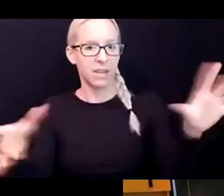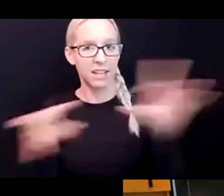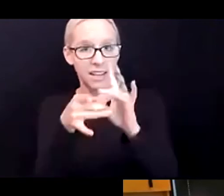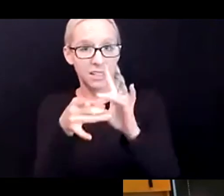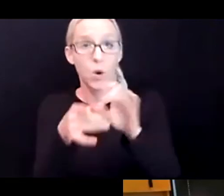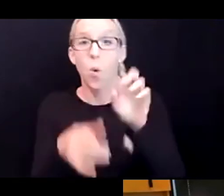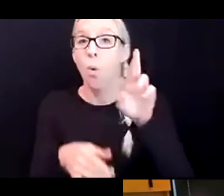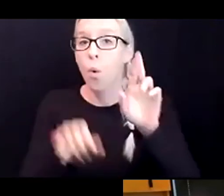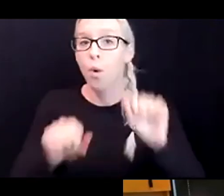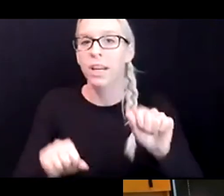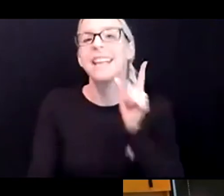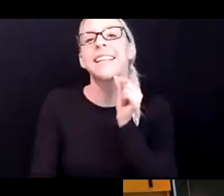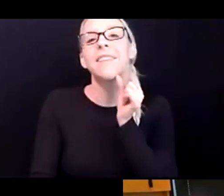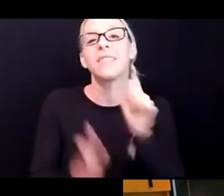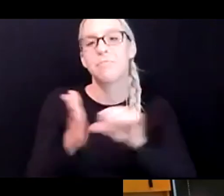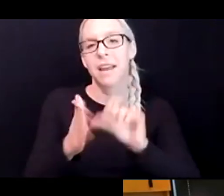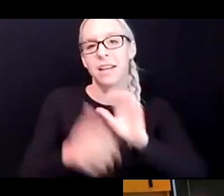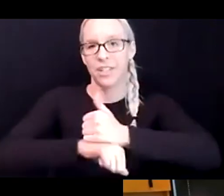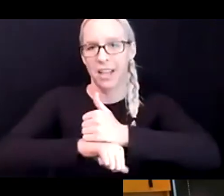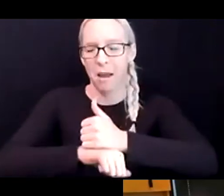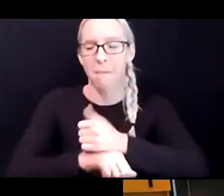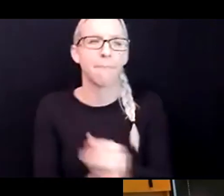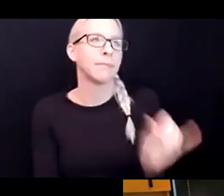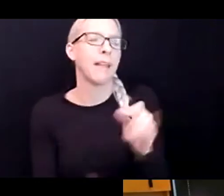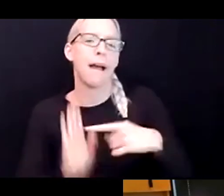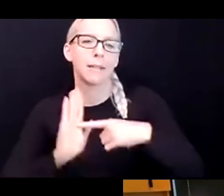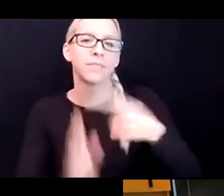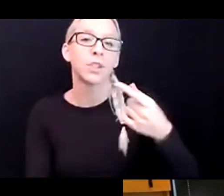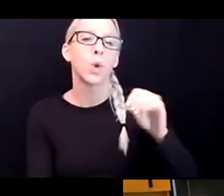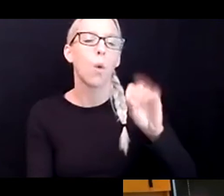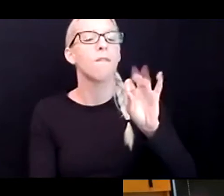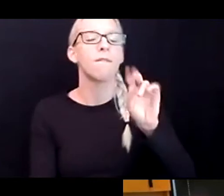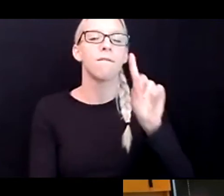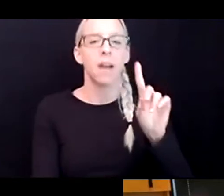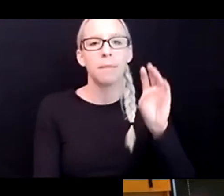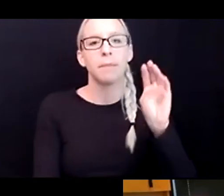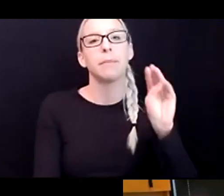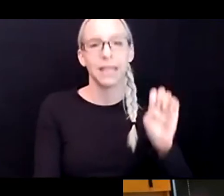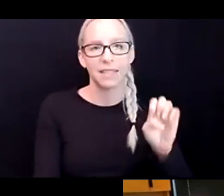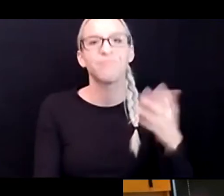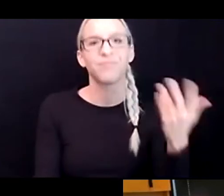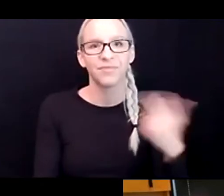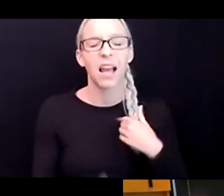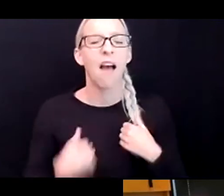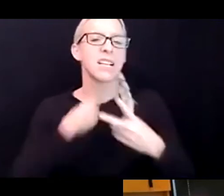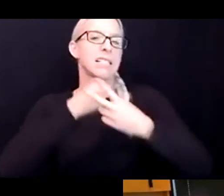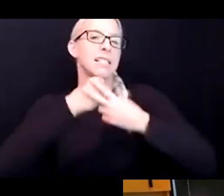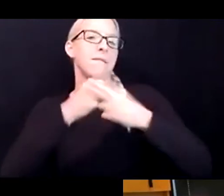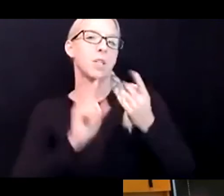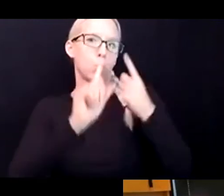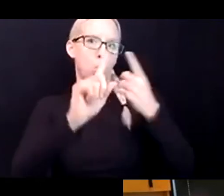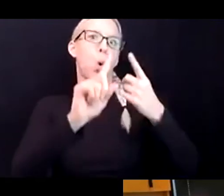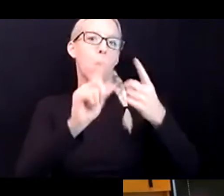page, kind of a unique little GoFundMe page where they can set a savings goal and they could share that out on social